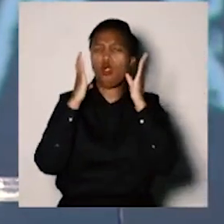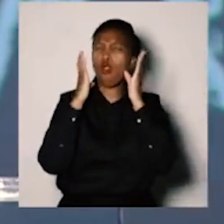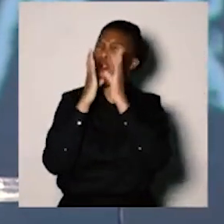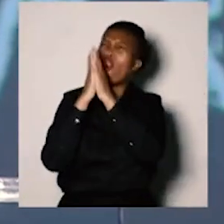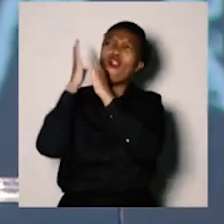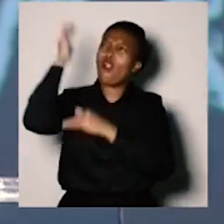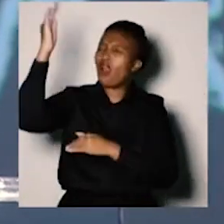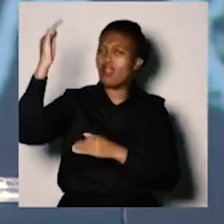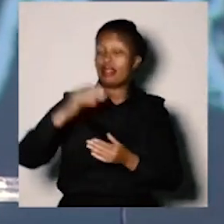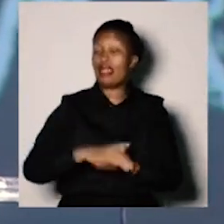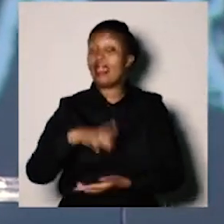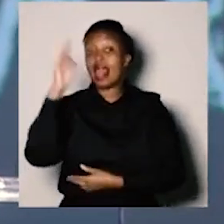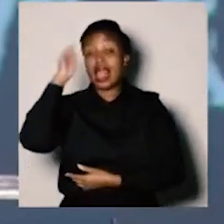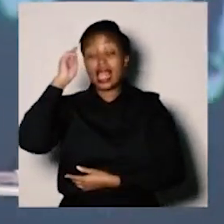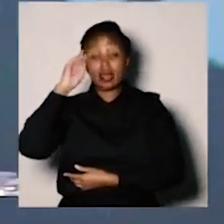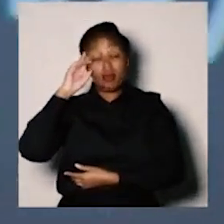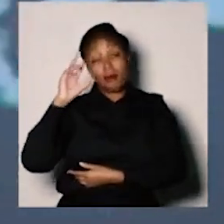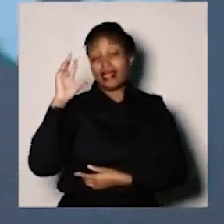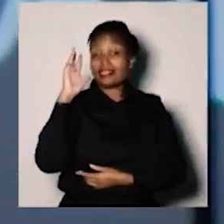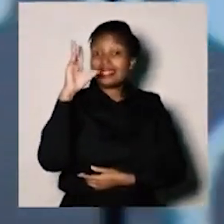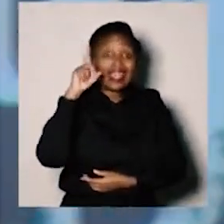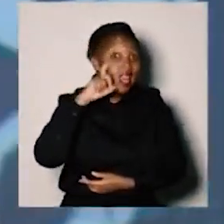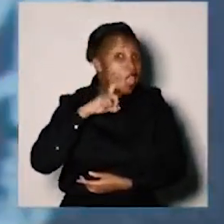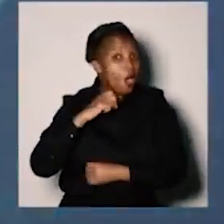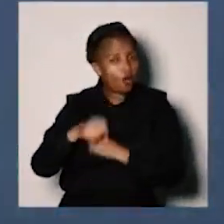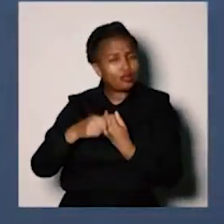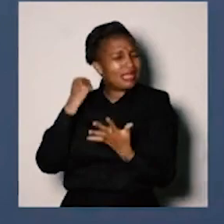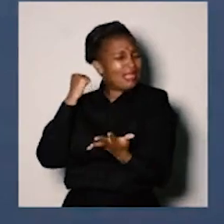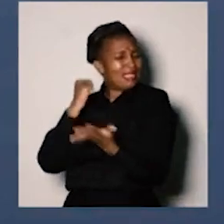And I remember as a 9 year old, I sat there and I said